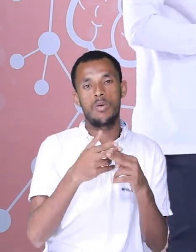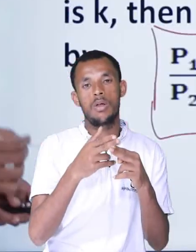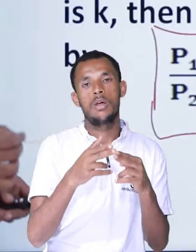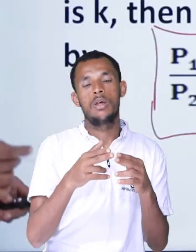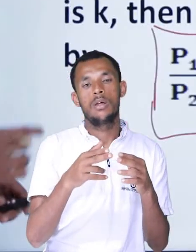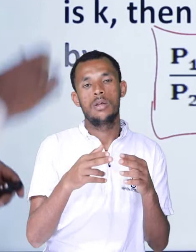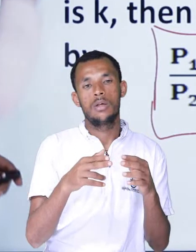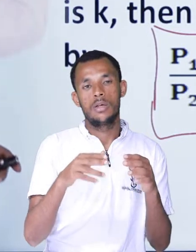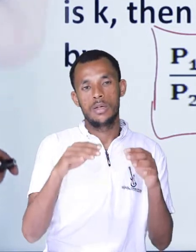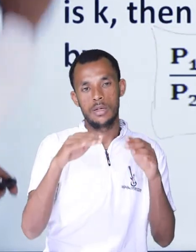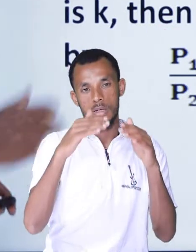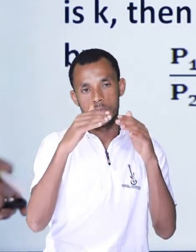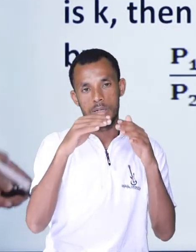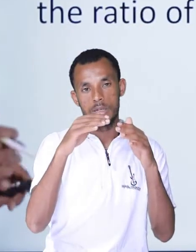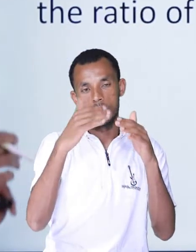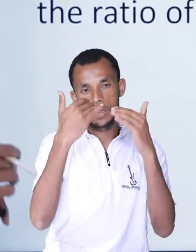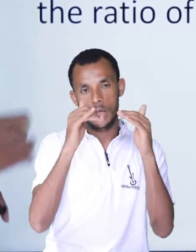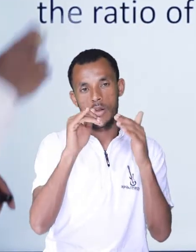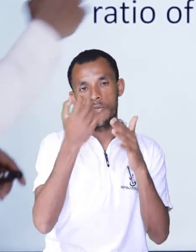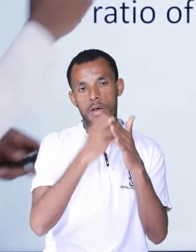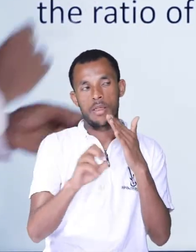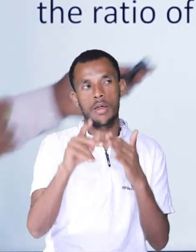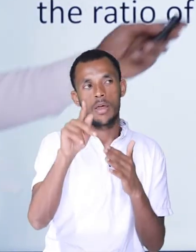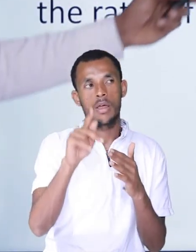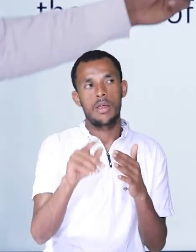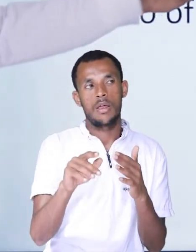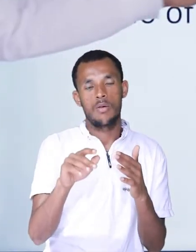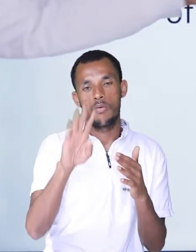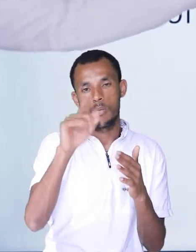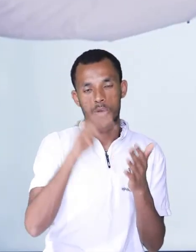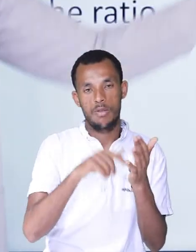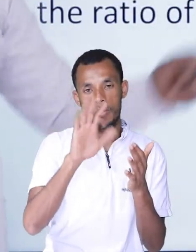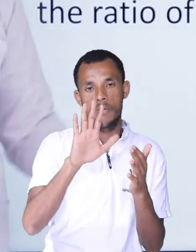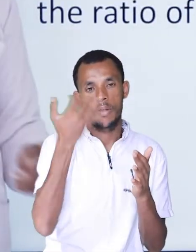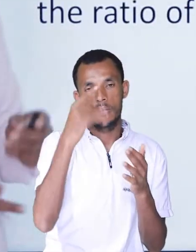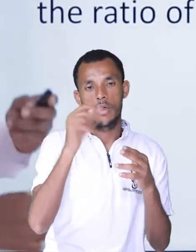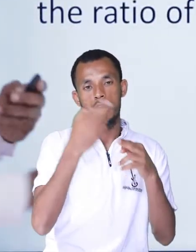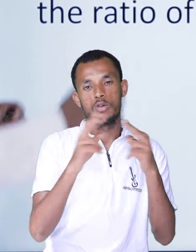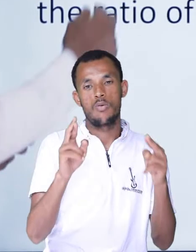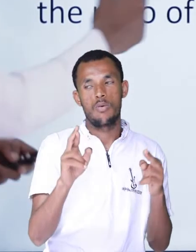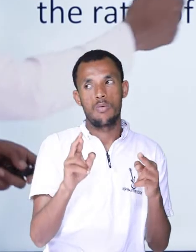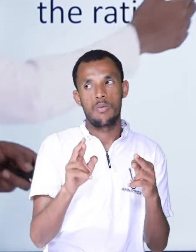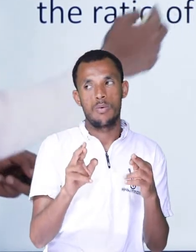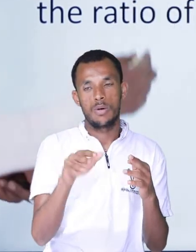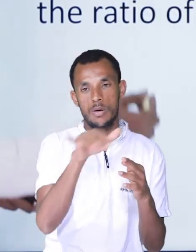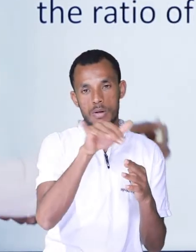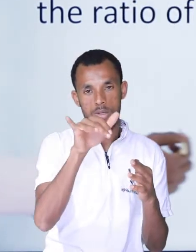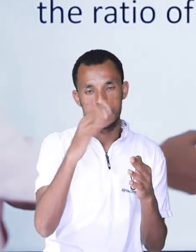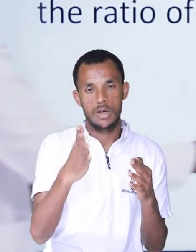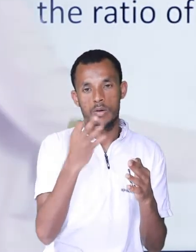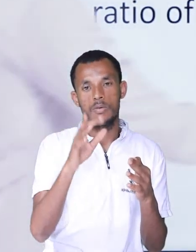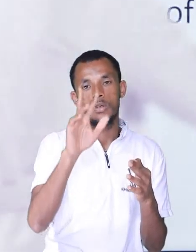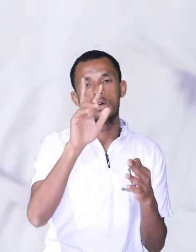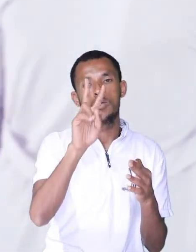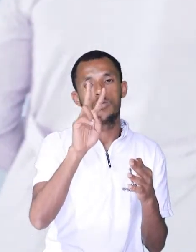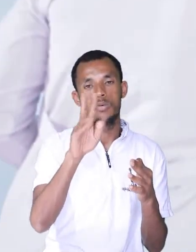K. The next theorem, it says, theorem 4.5, it says, if the ratio of their corresponding sides of the two similar